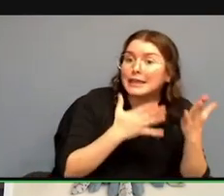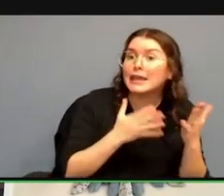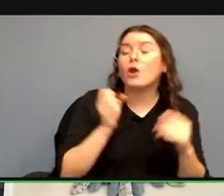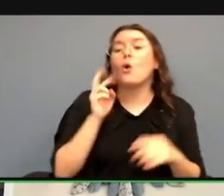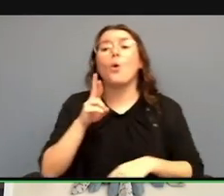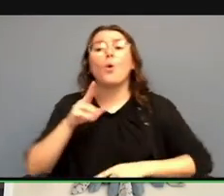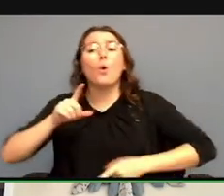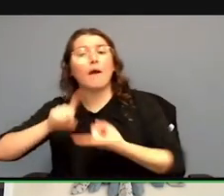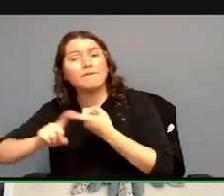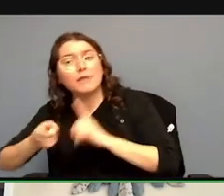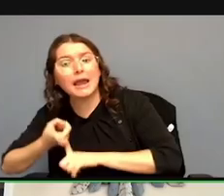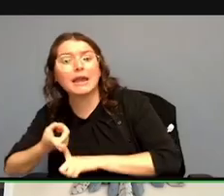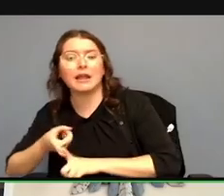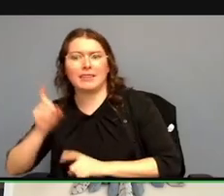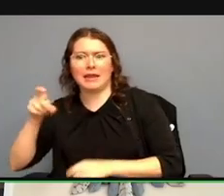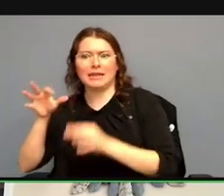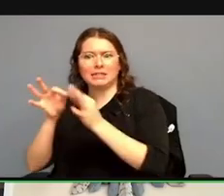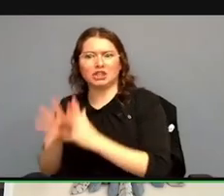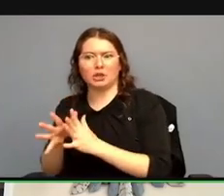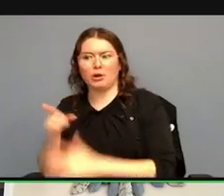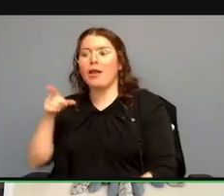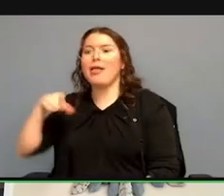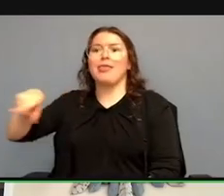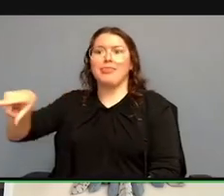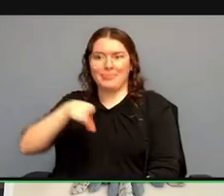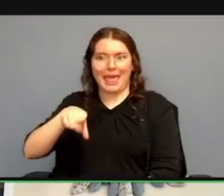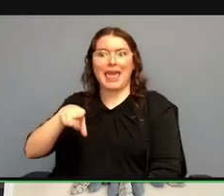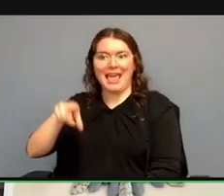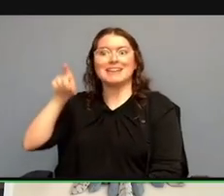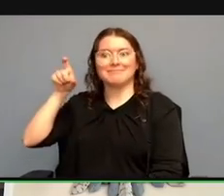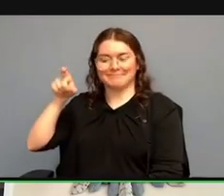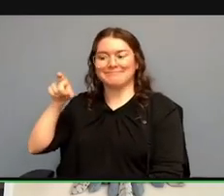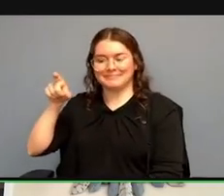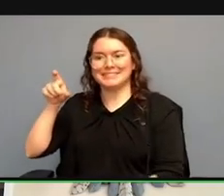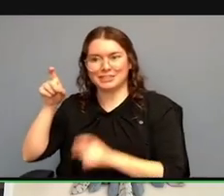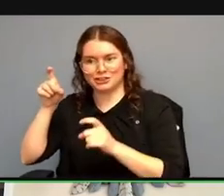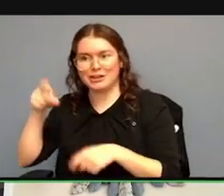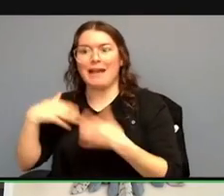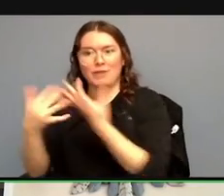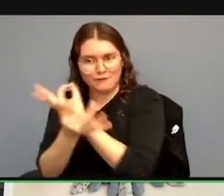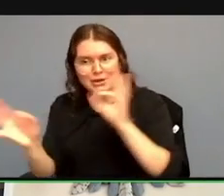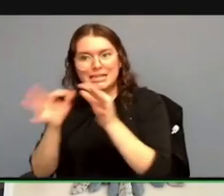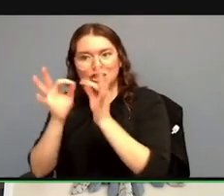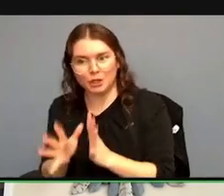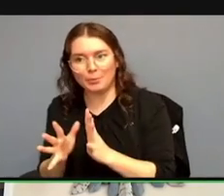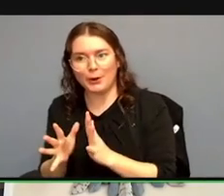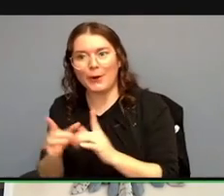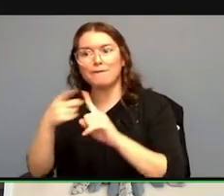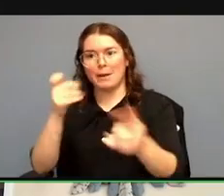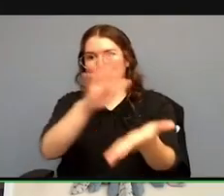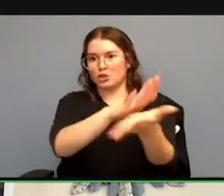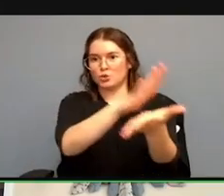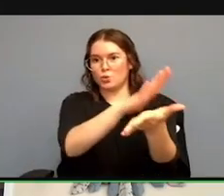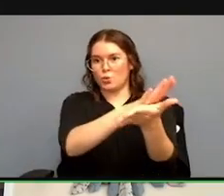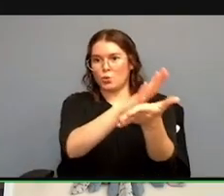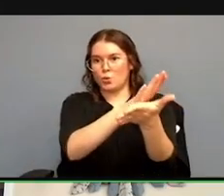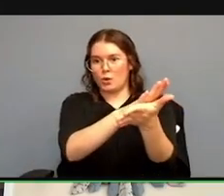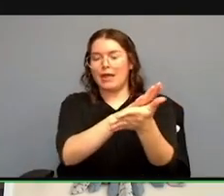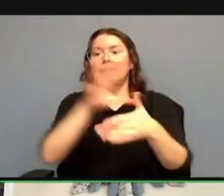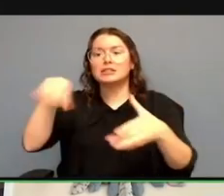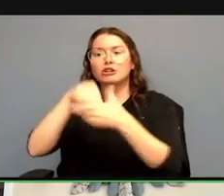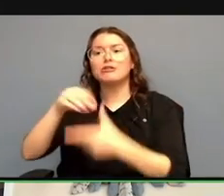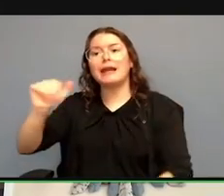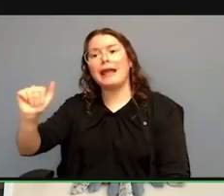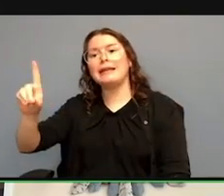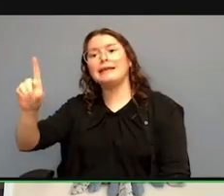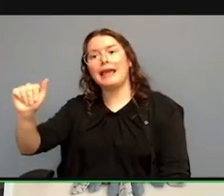who needs an interpreter, they're also entitled to an interpreter free of charge. That's part of the Americans with Disabilities